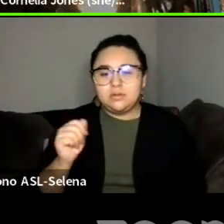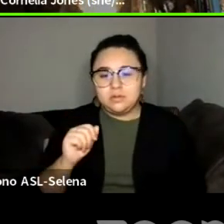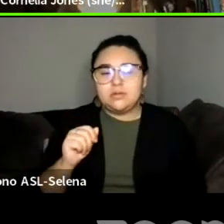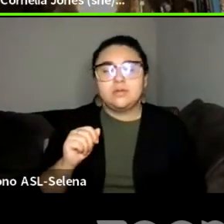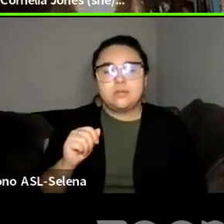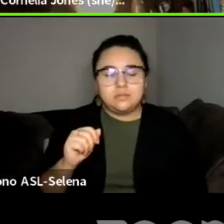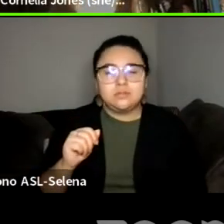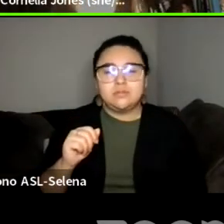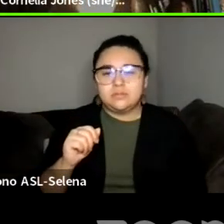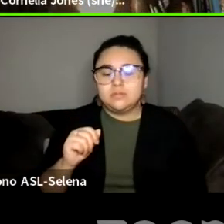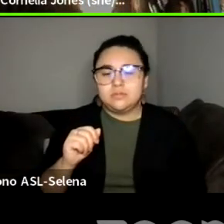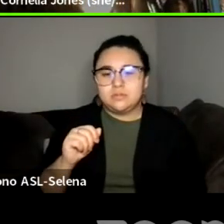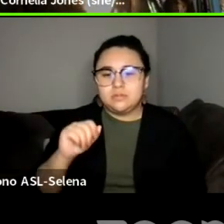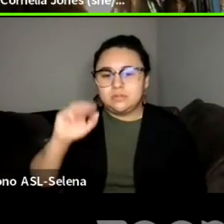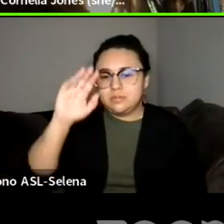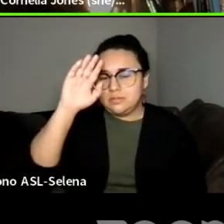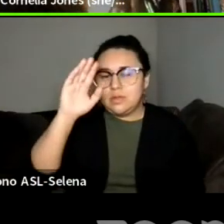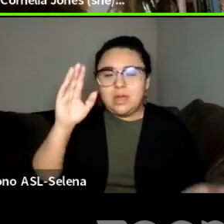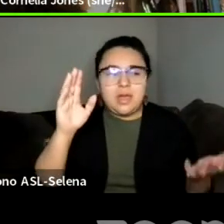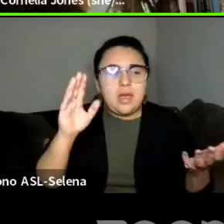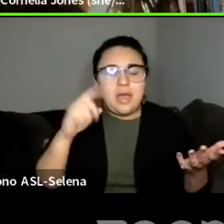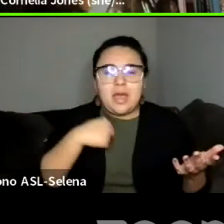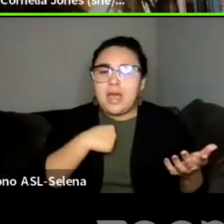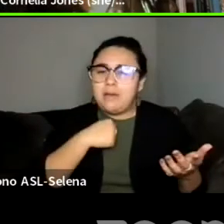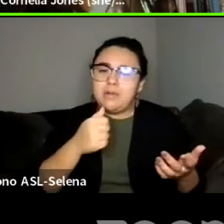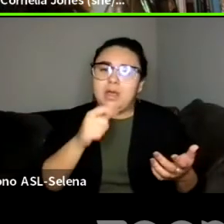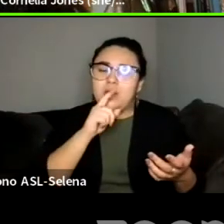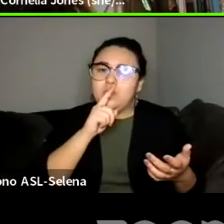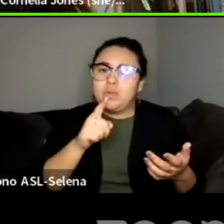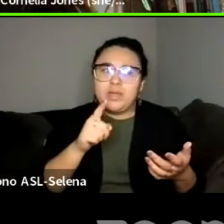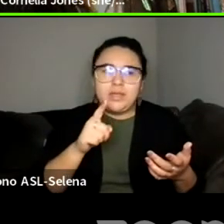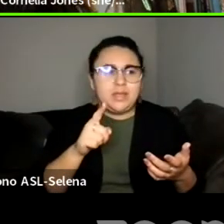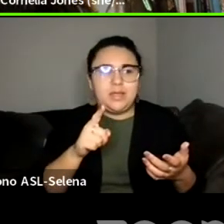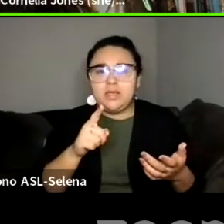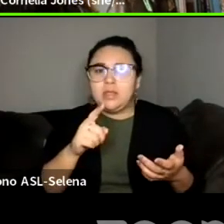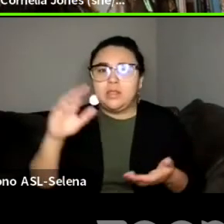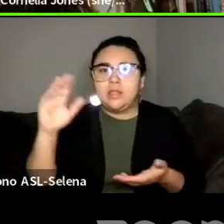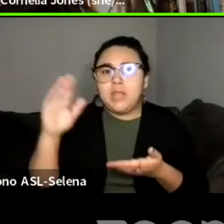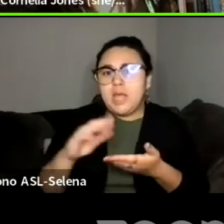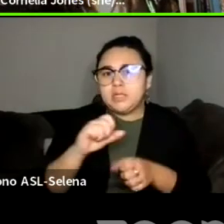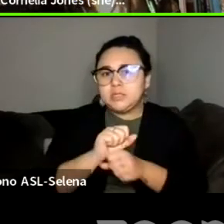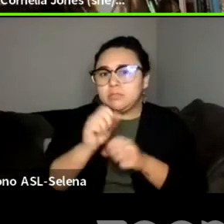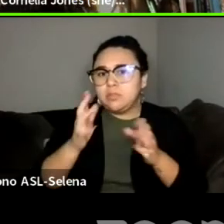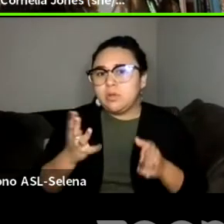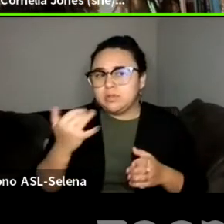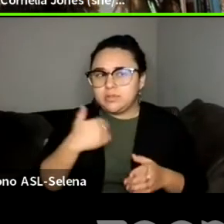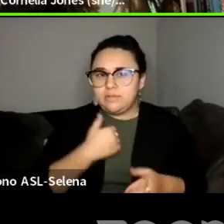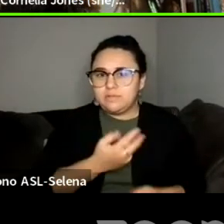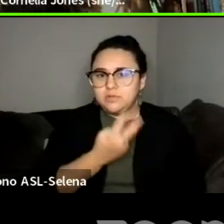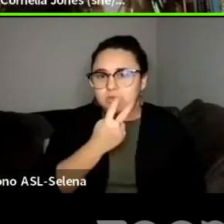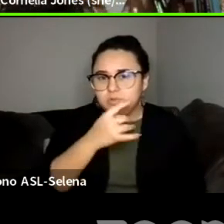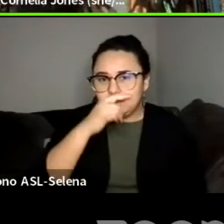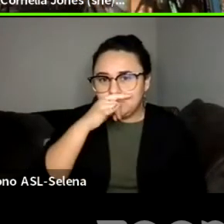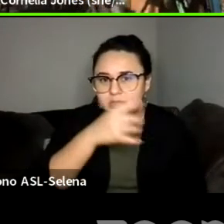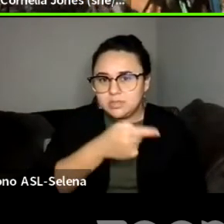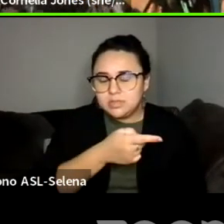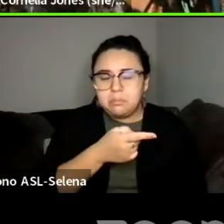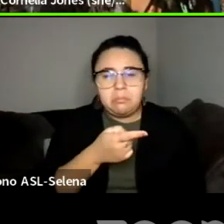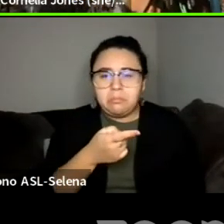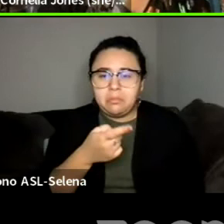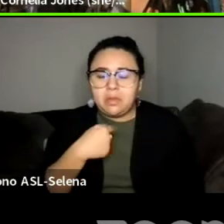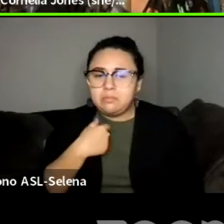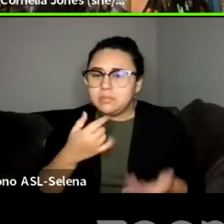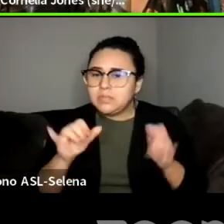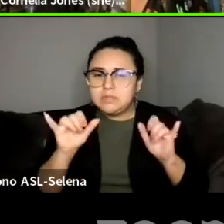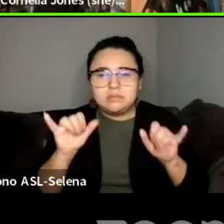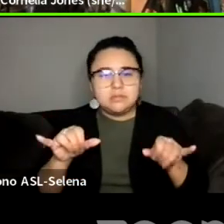I'm no less of an employee because I have children, but if it's not